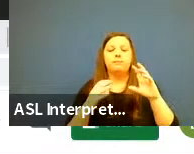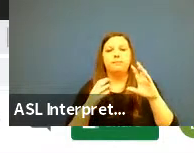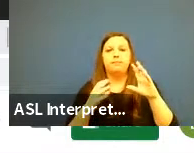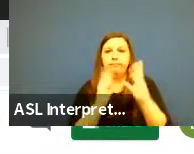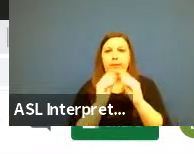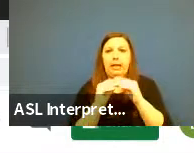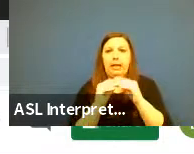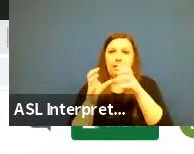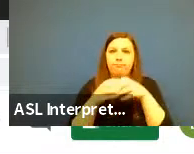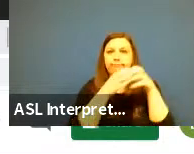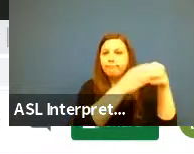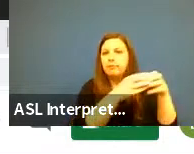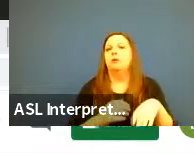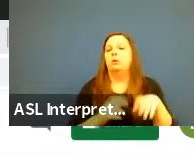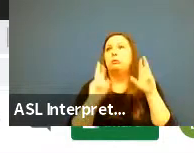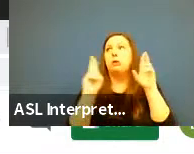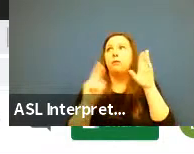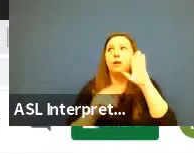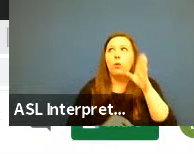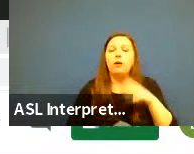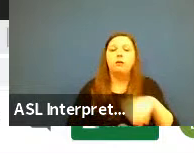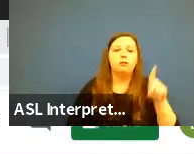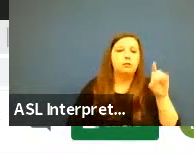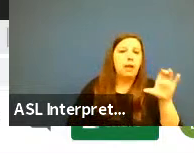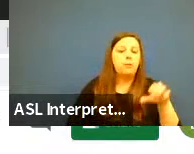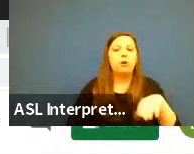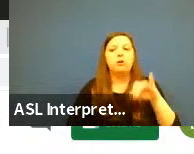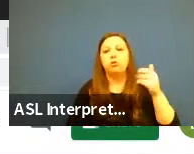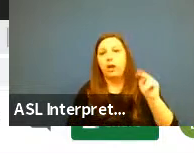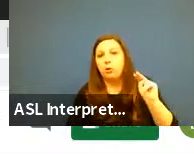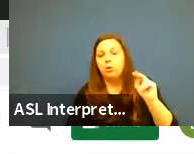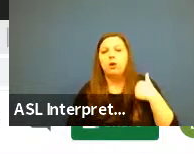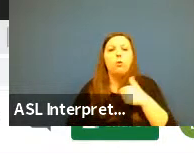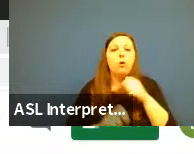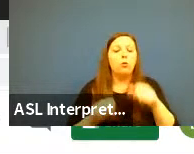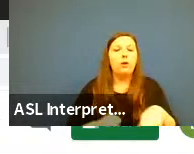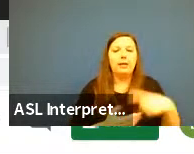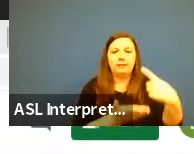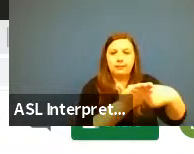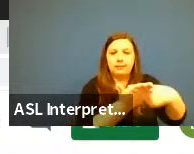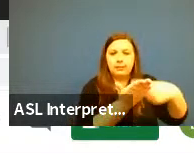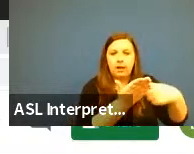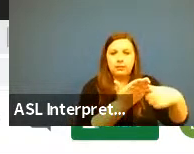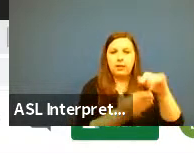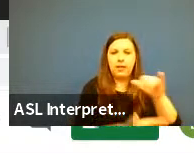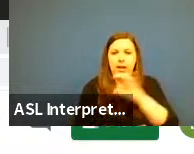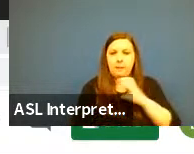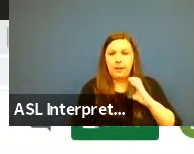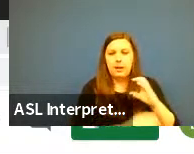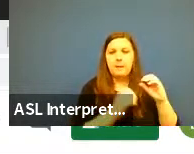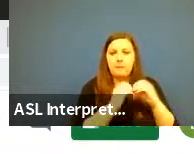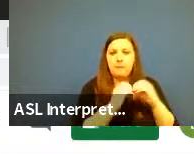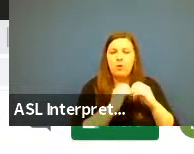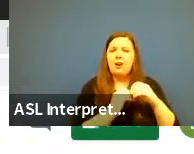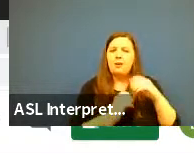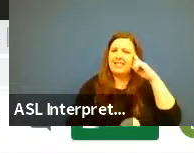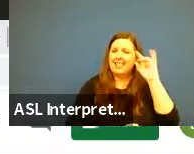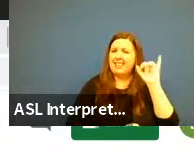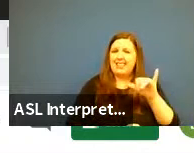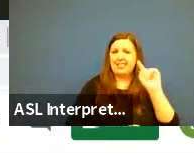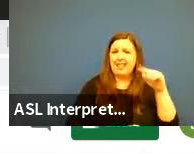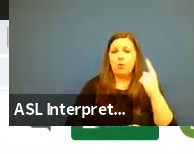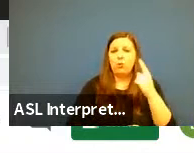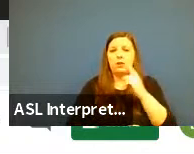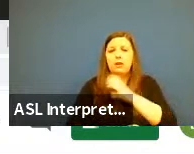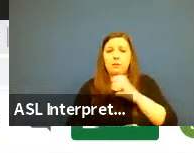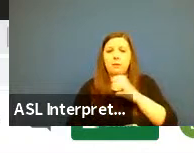we can, you know, discuss the committee more, because I think that's not the only committee that's been brought.